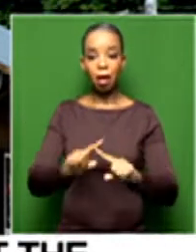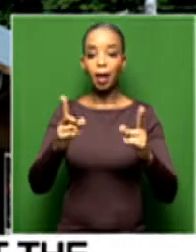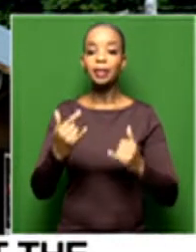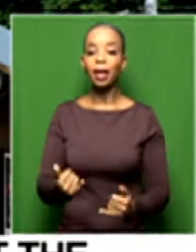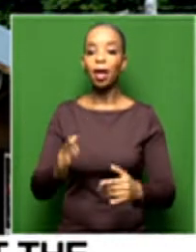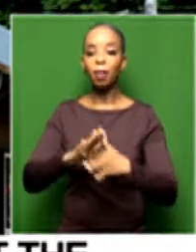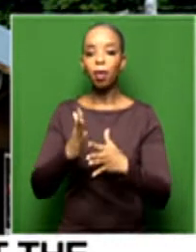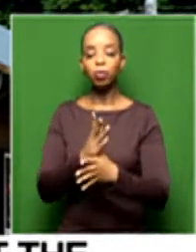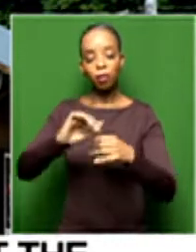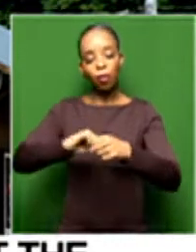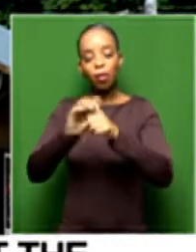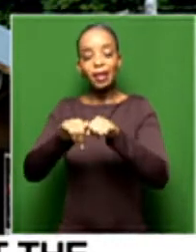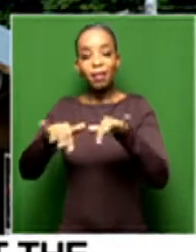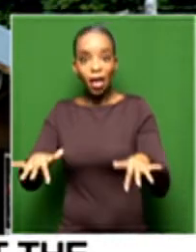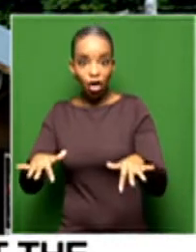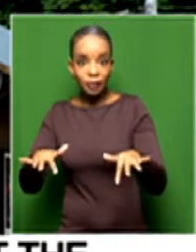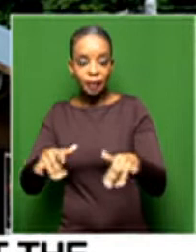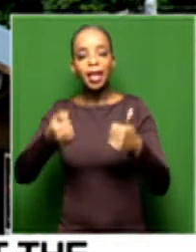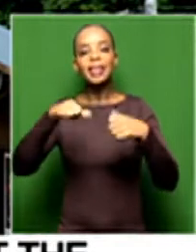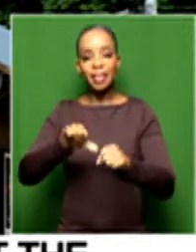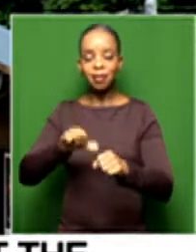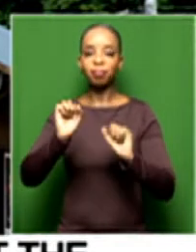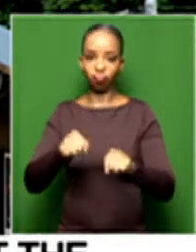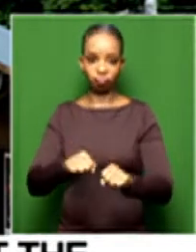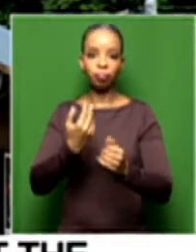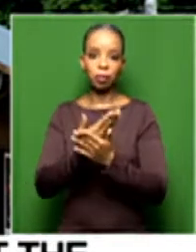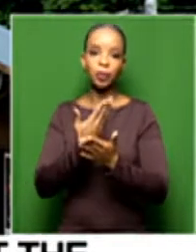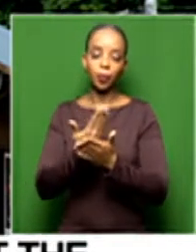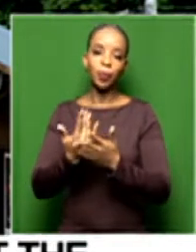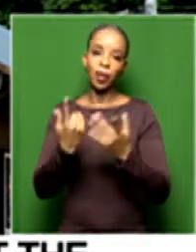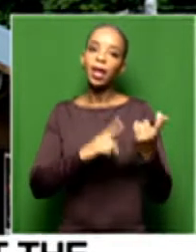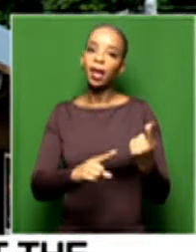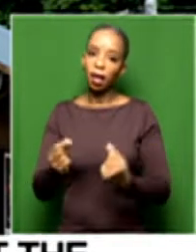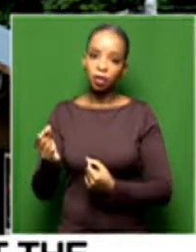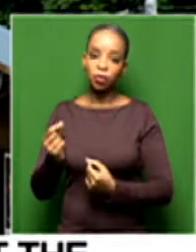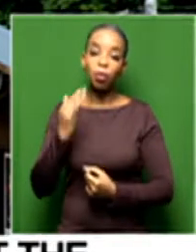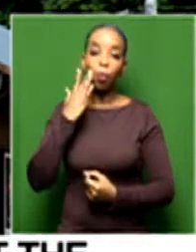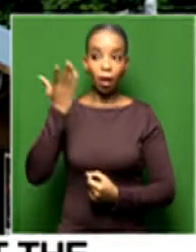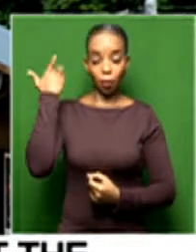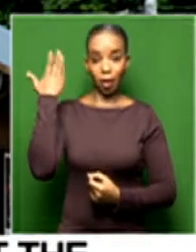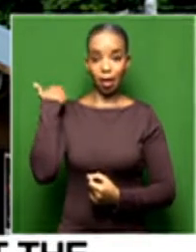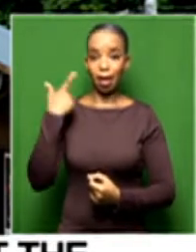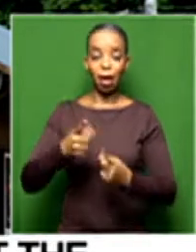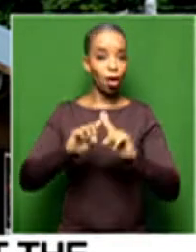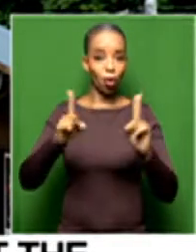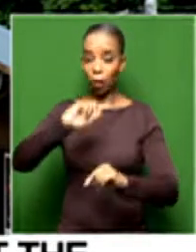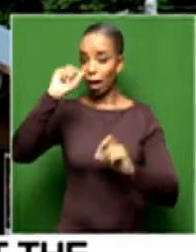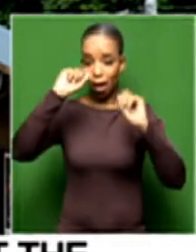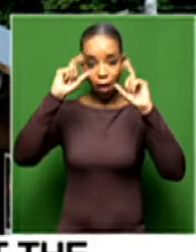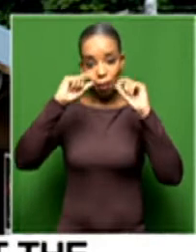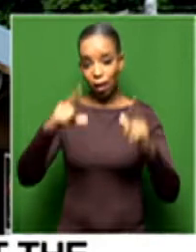us into the digital space as when we were unaware that we would bring this.